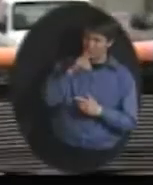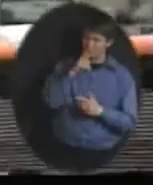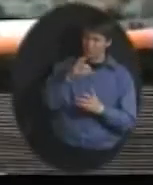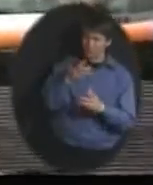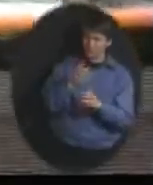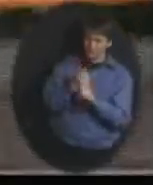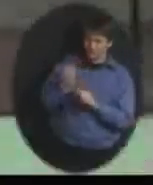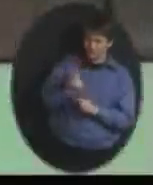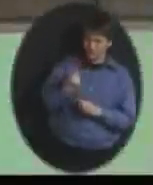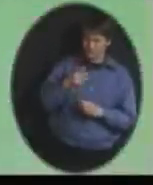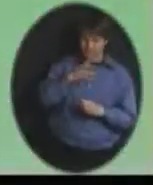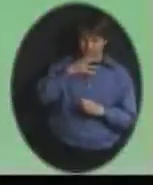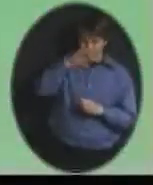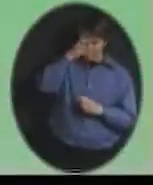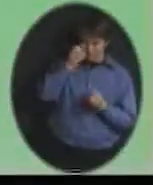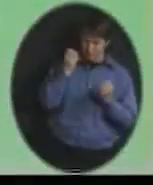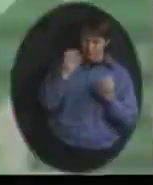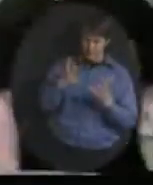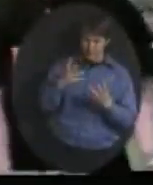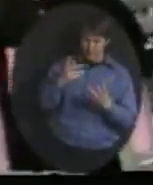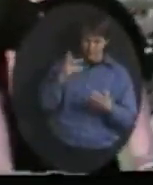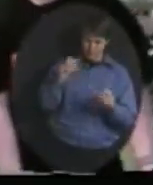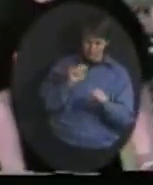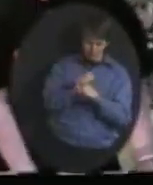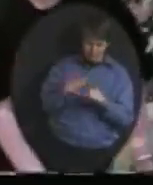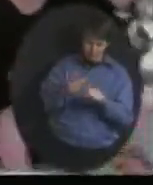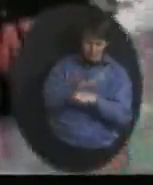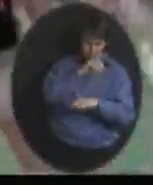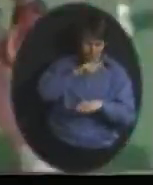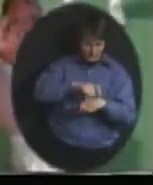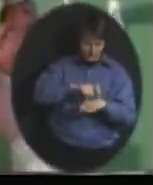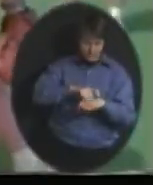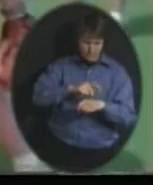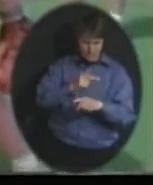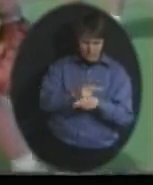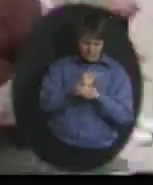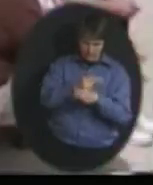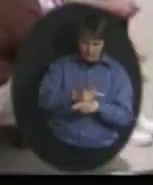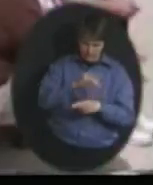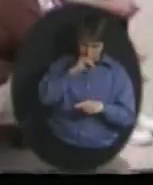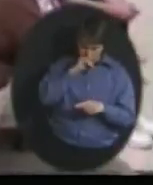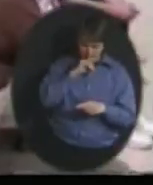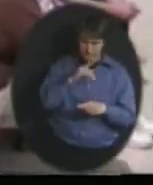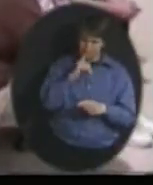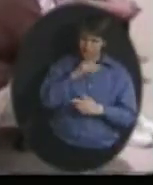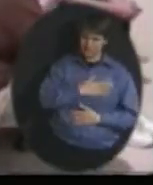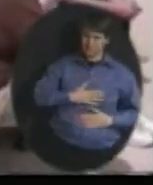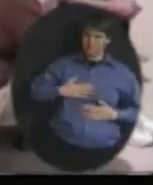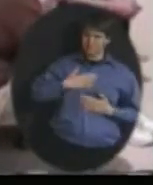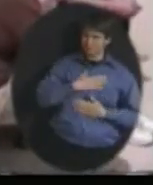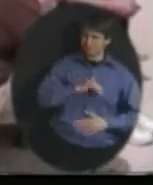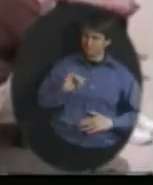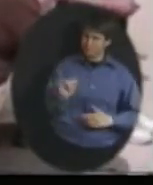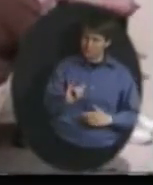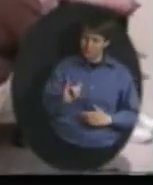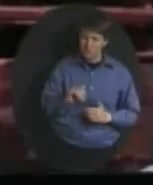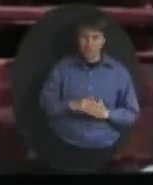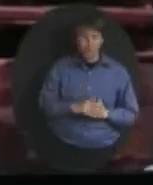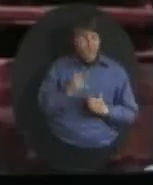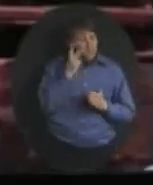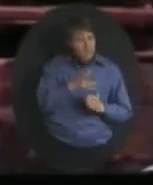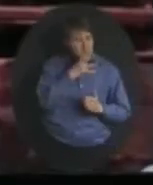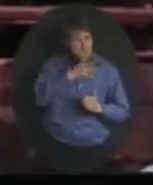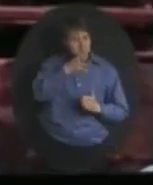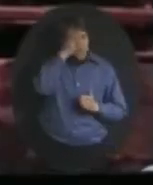league. For the parents, many of whom have to work full-time just taking care of their kids, it's a joy as well. You see these